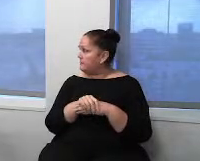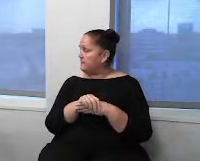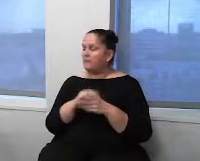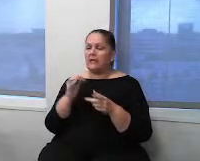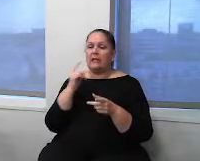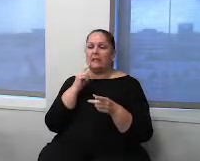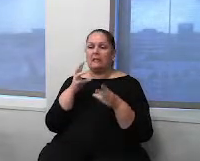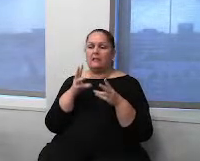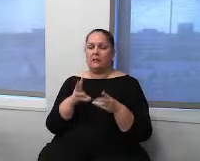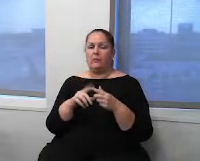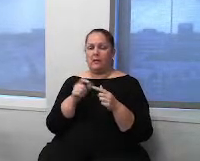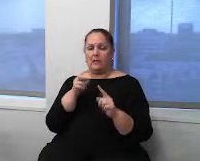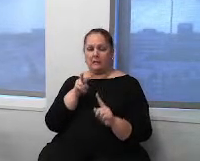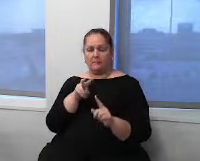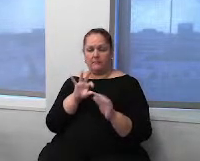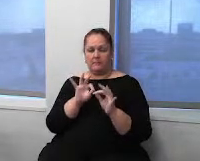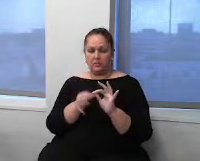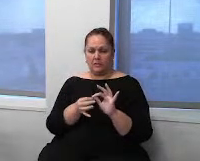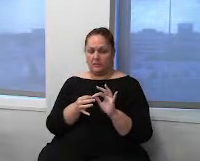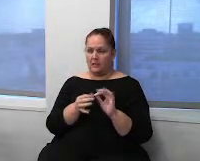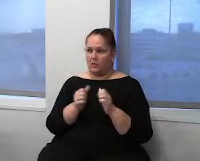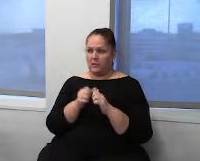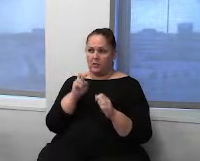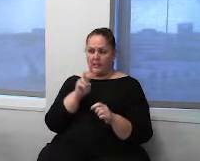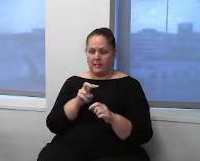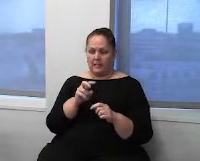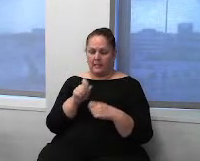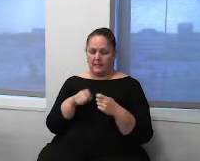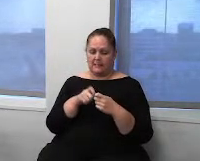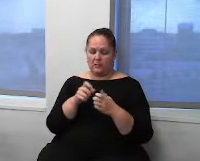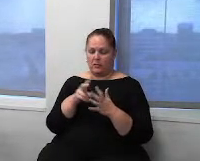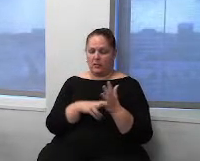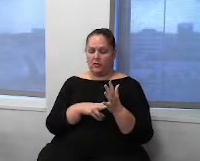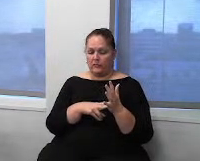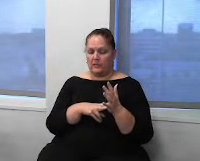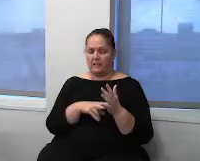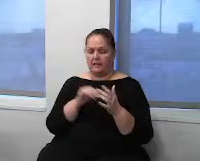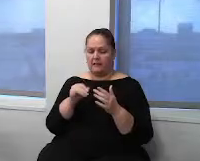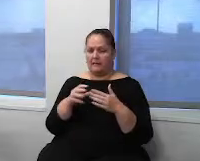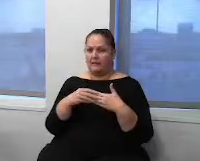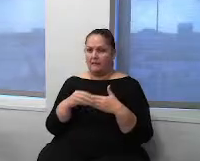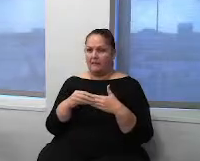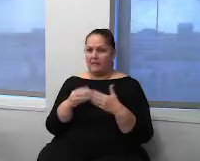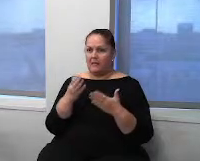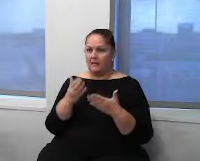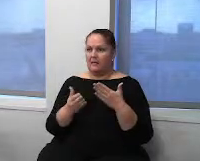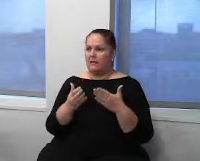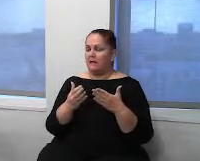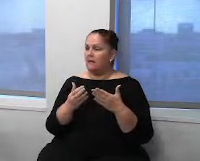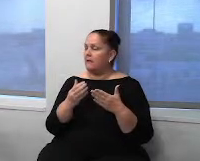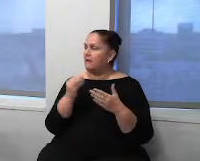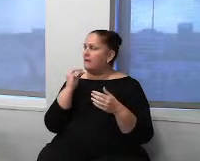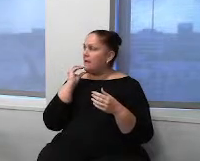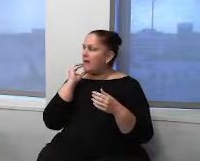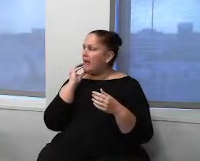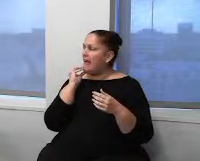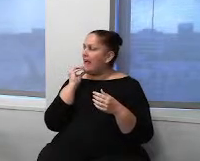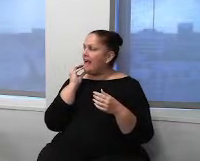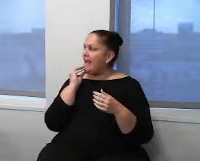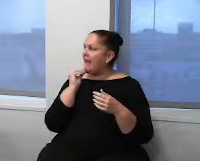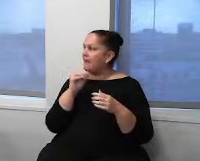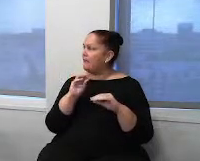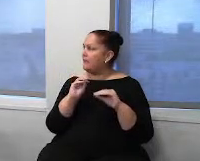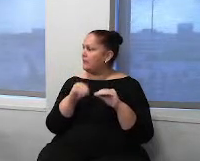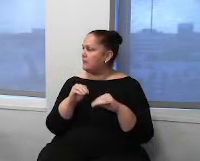I think the way I'm interpreting, without looking at exactly what you're reading off of there, that flexibility may have been with the